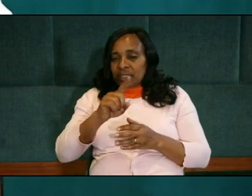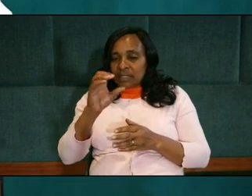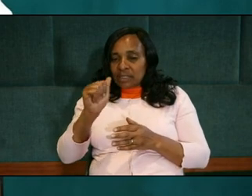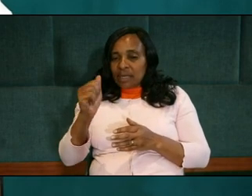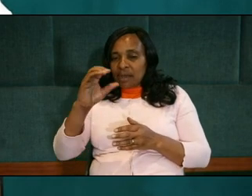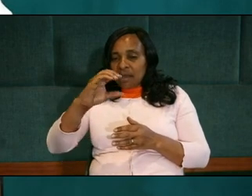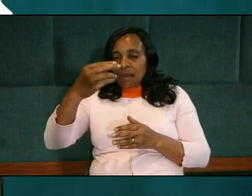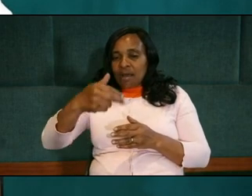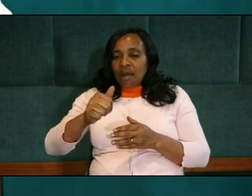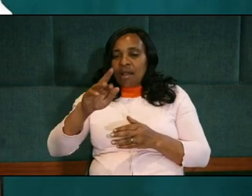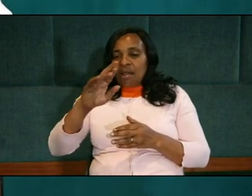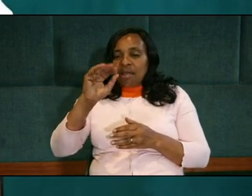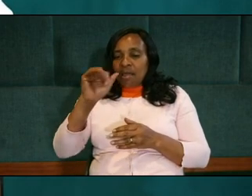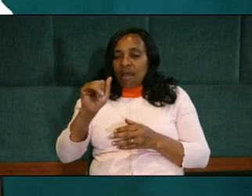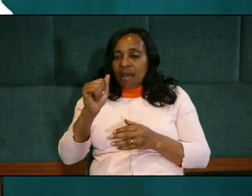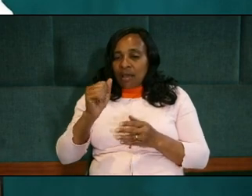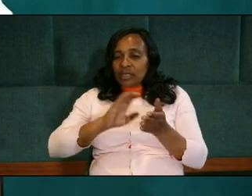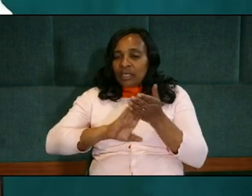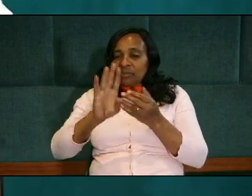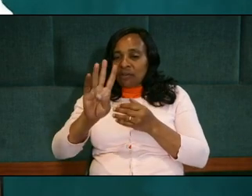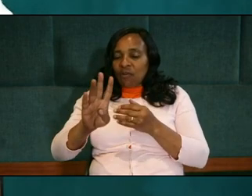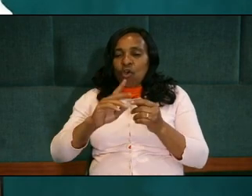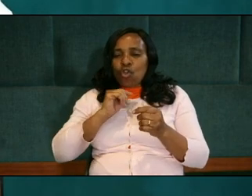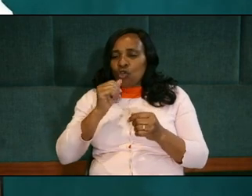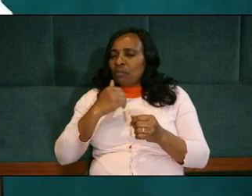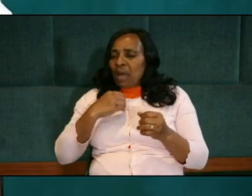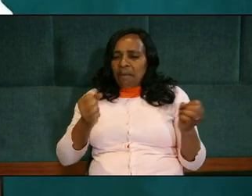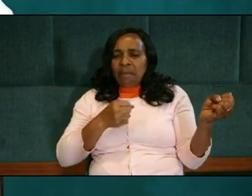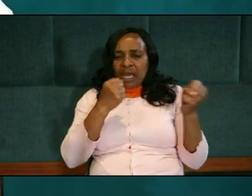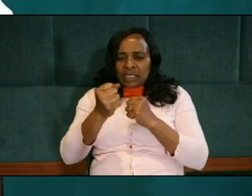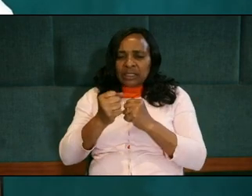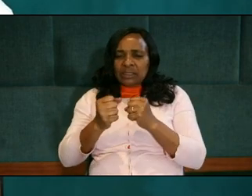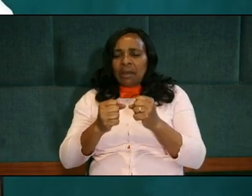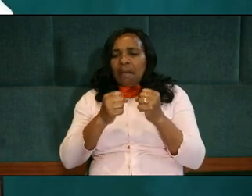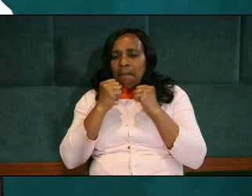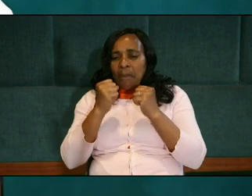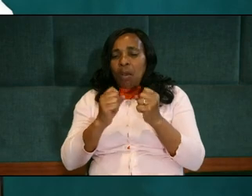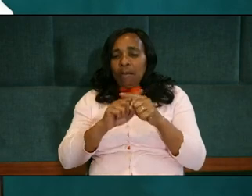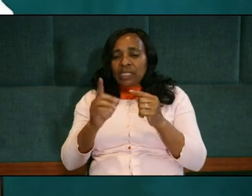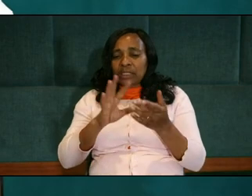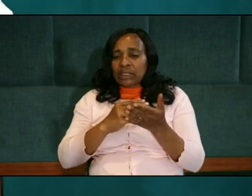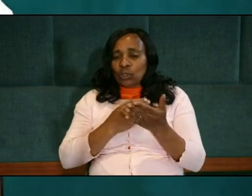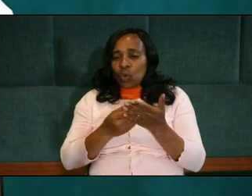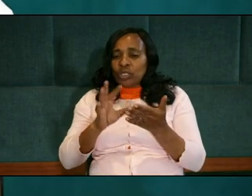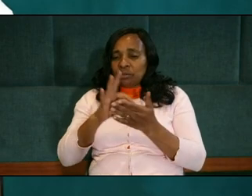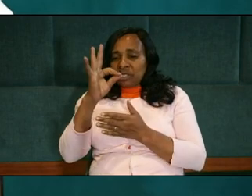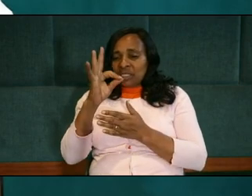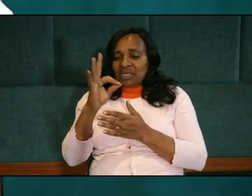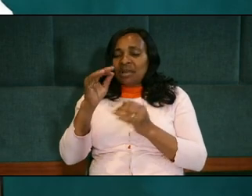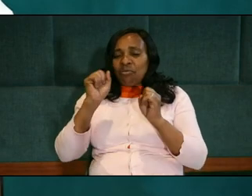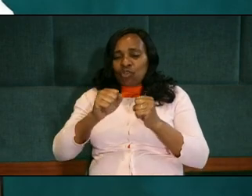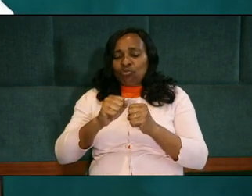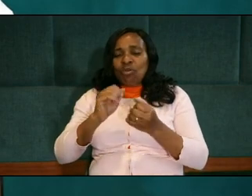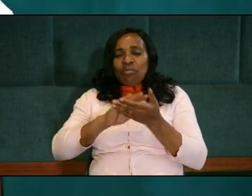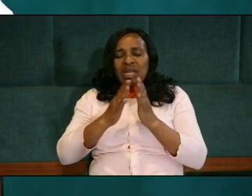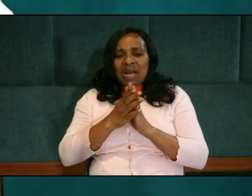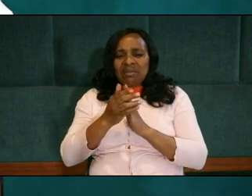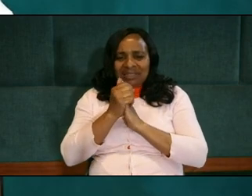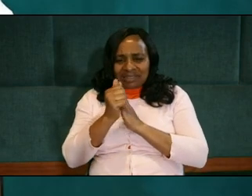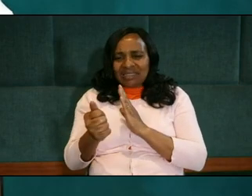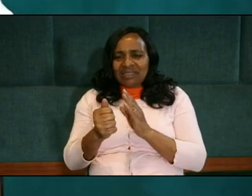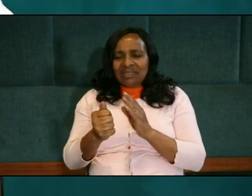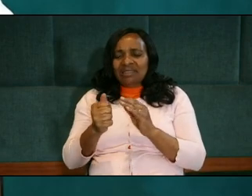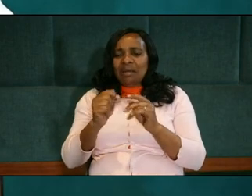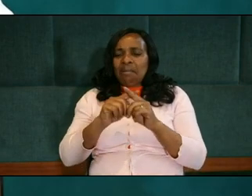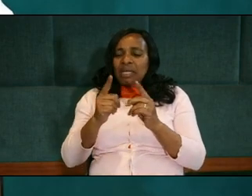Zerubbabel, not by might, nor by power, but by my Spirit. So you can be intelligent, you can be a great singer, but without